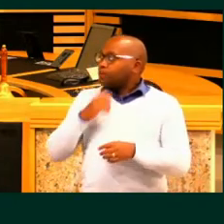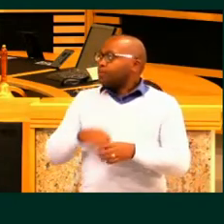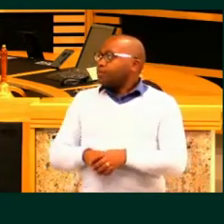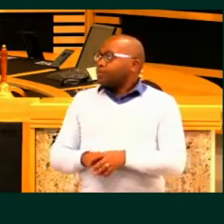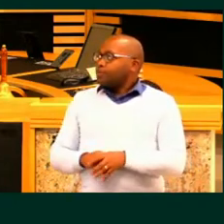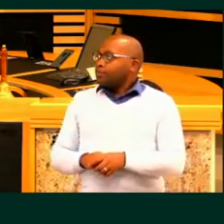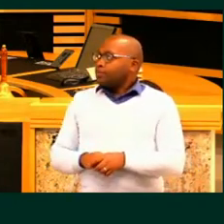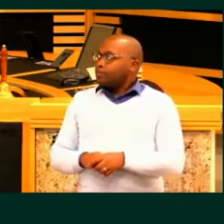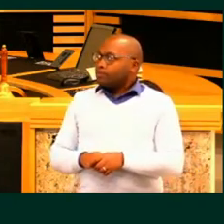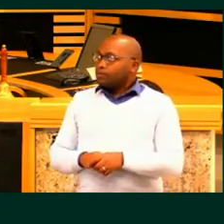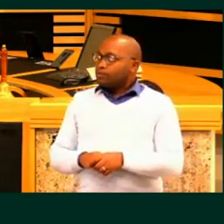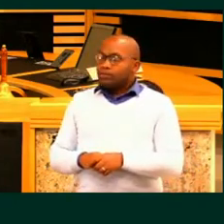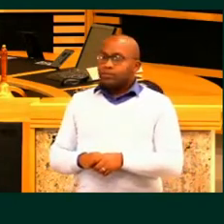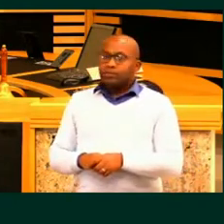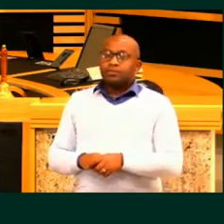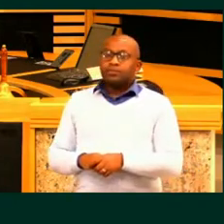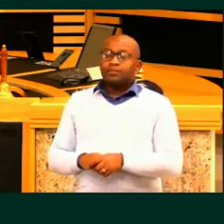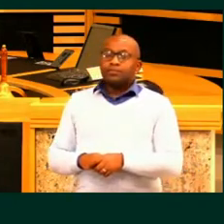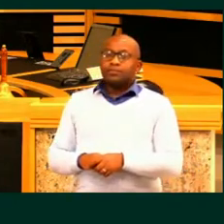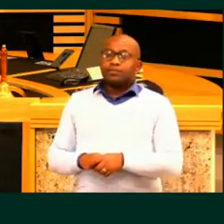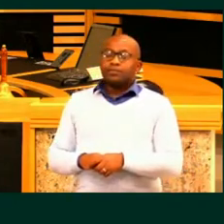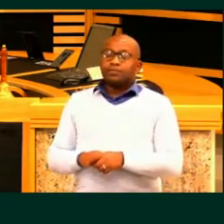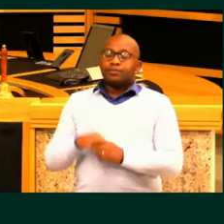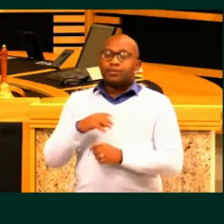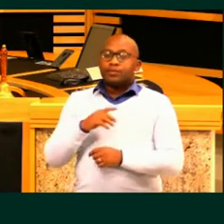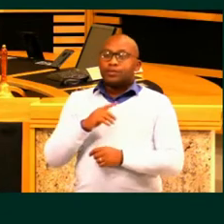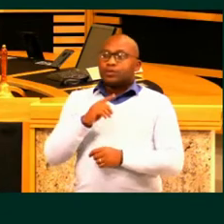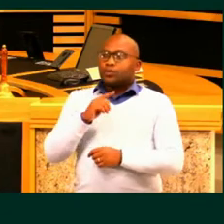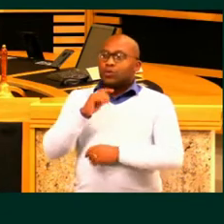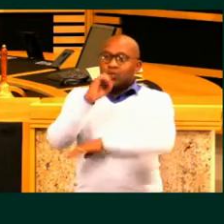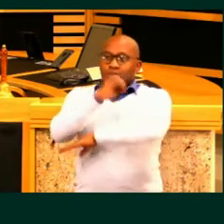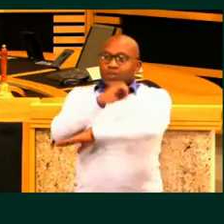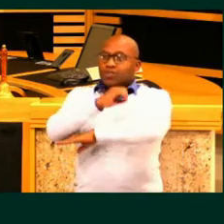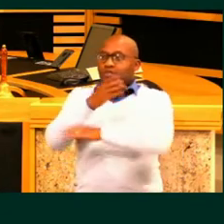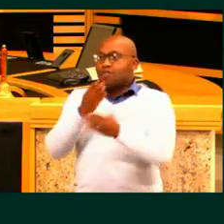uh this good afternoon good